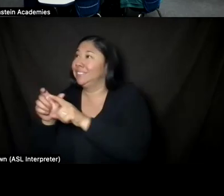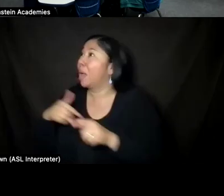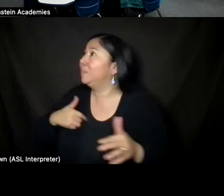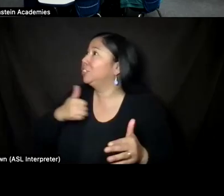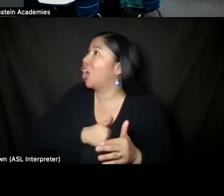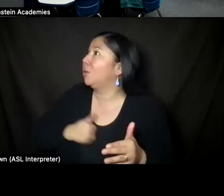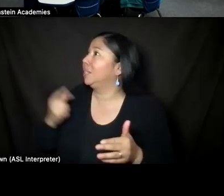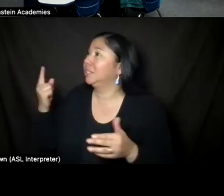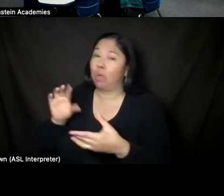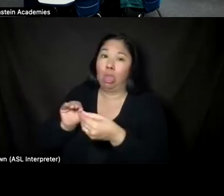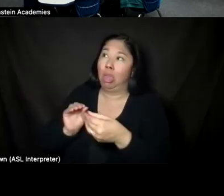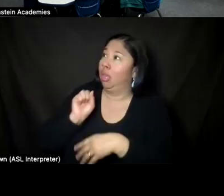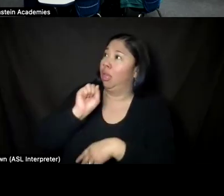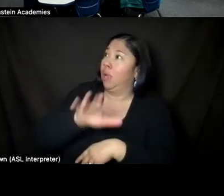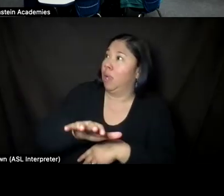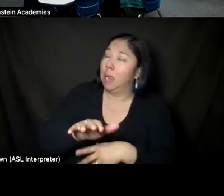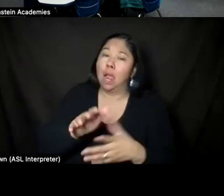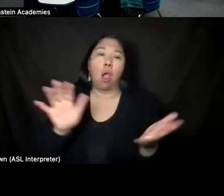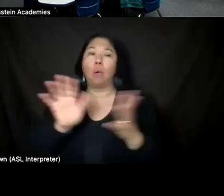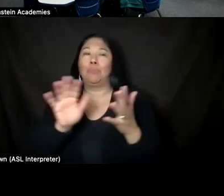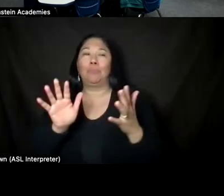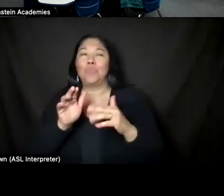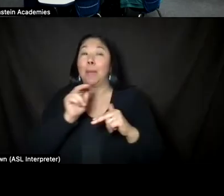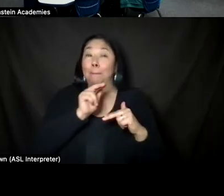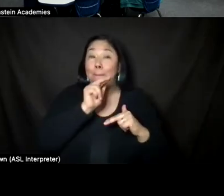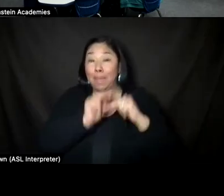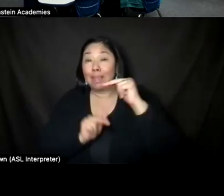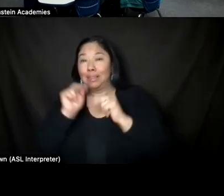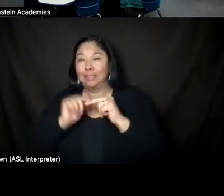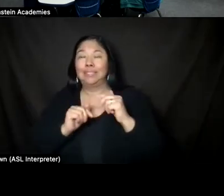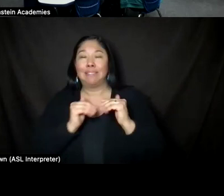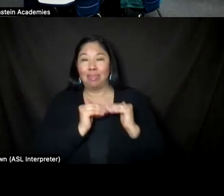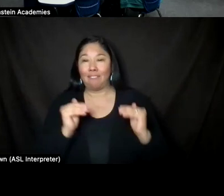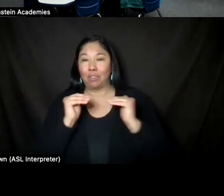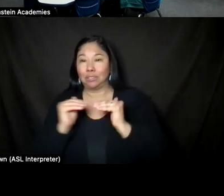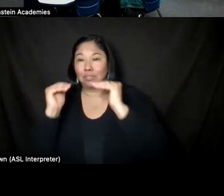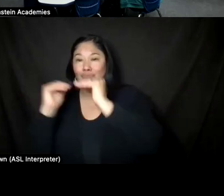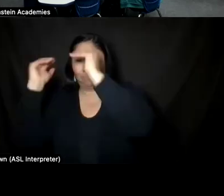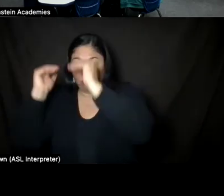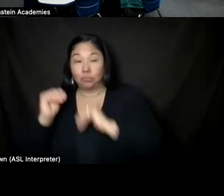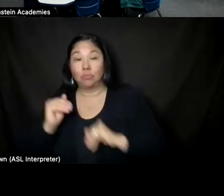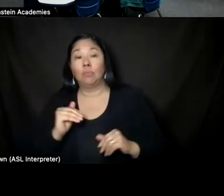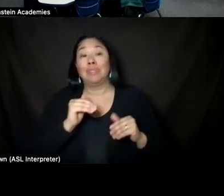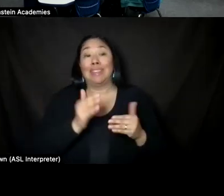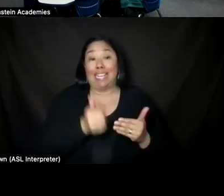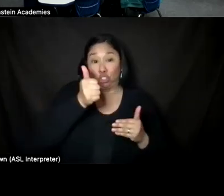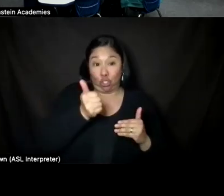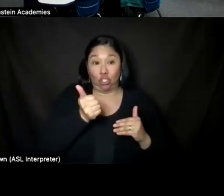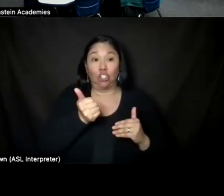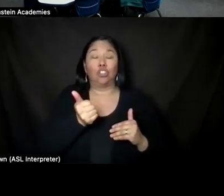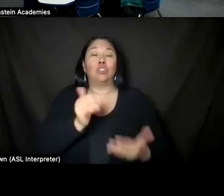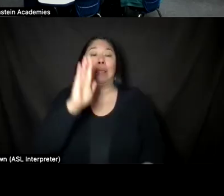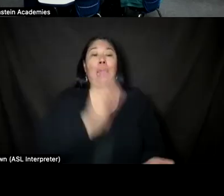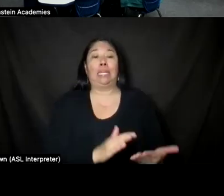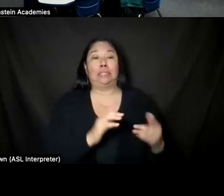know, You're this is what, and so it kind of builds. There's different levels of this. So one of the easier, the less complex ones is